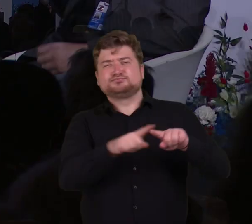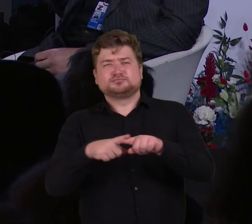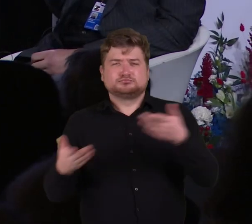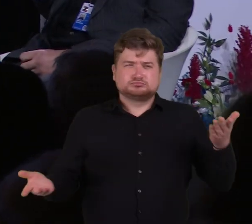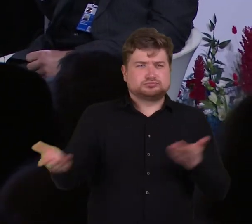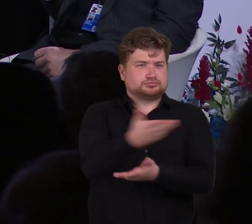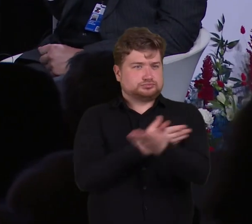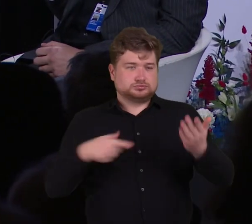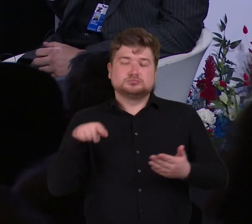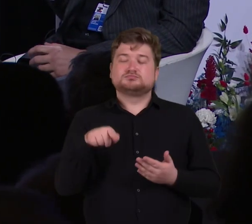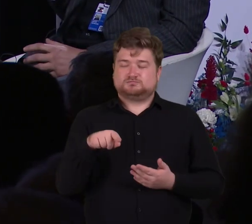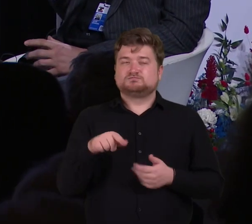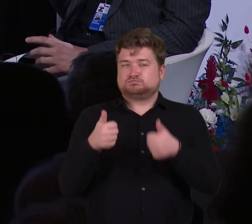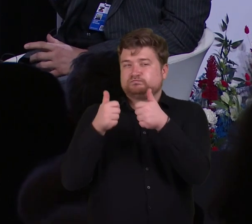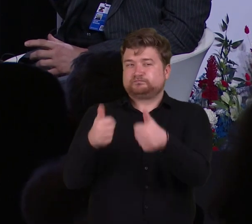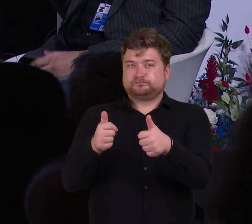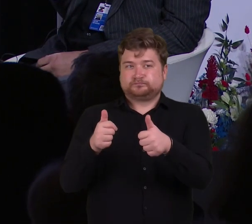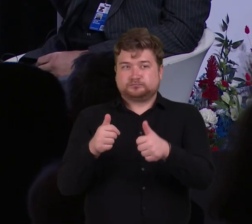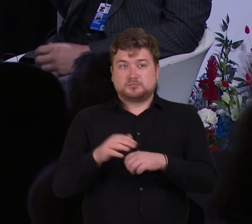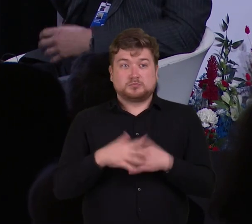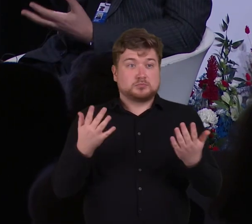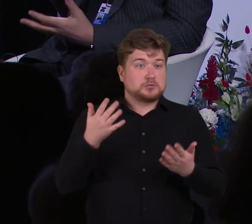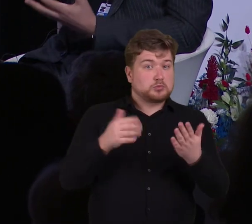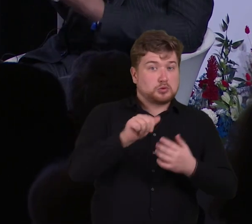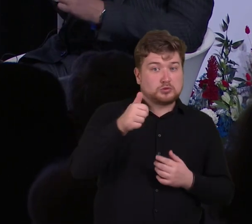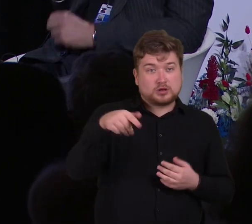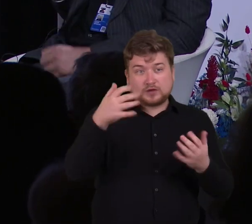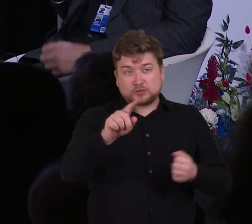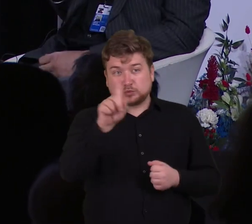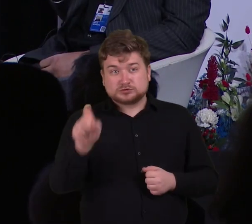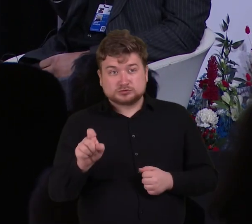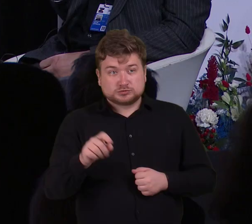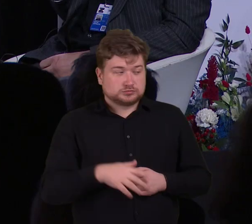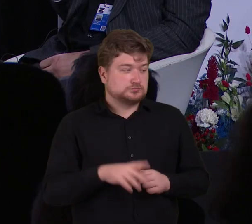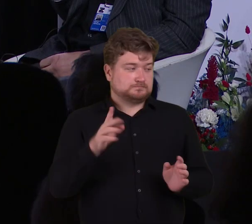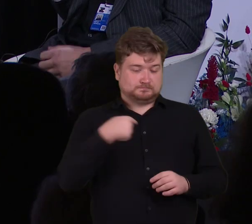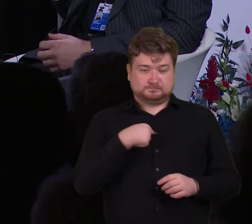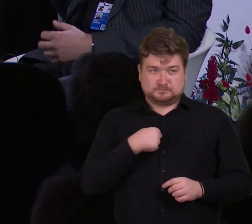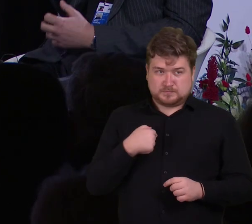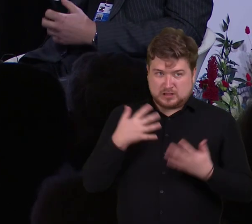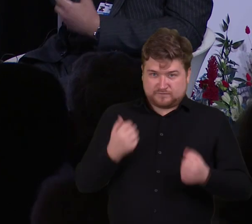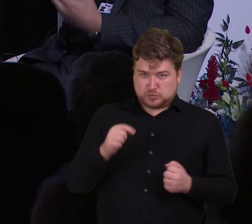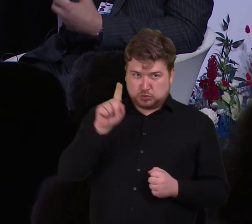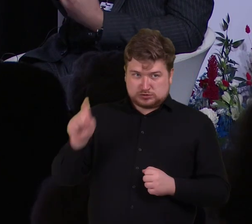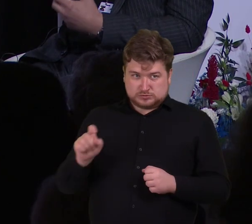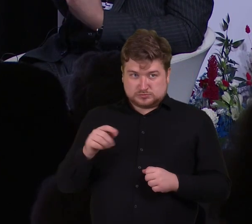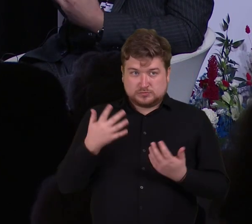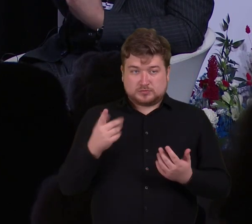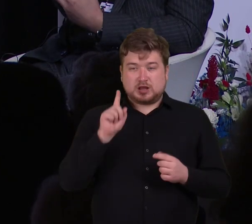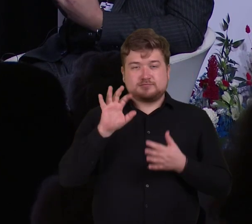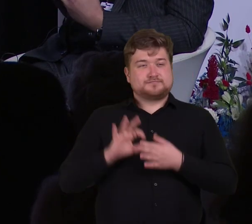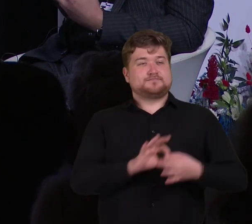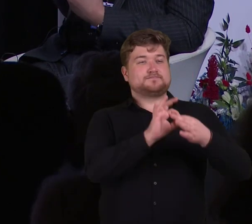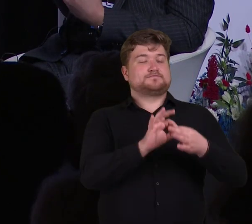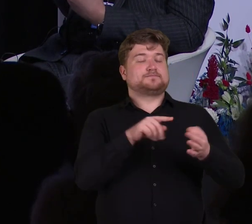I would just like to add what we've been talking about here. For instance, climate change